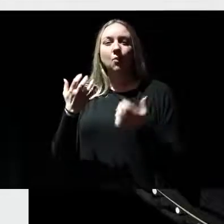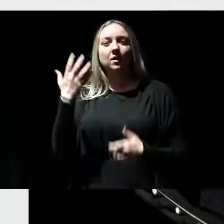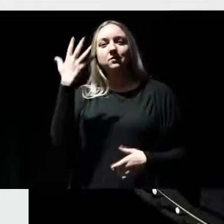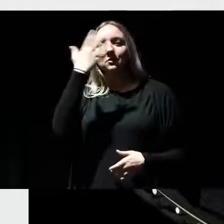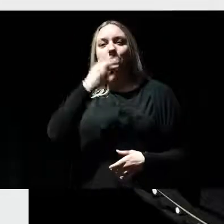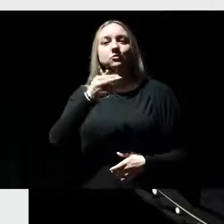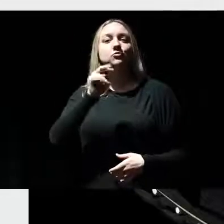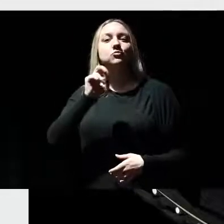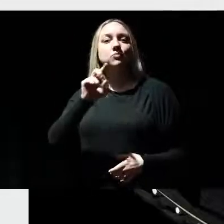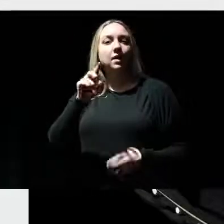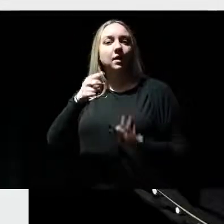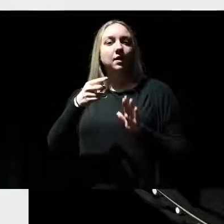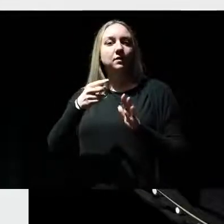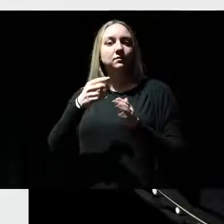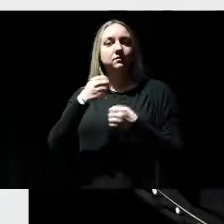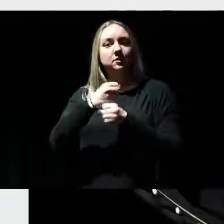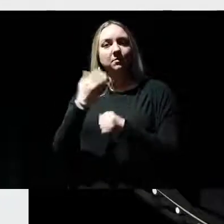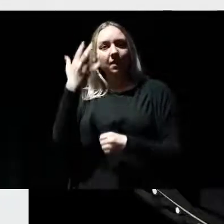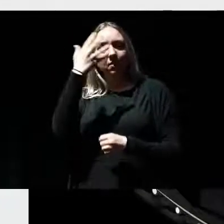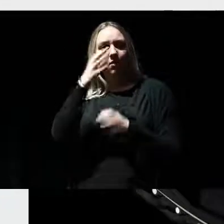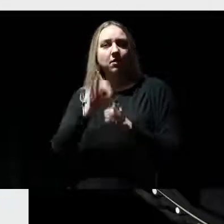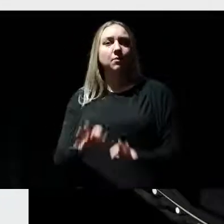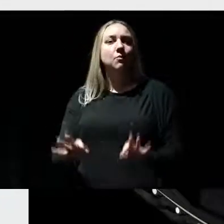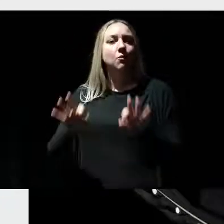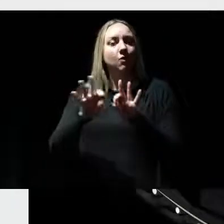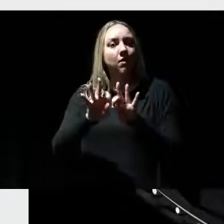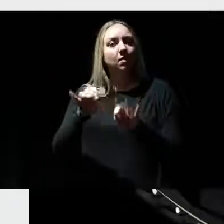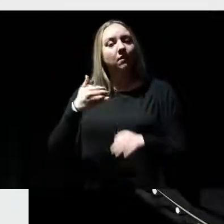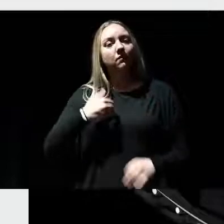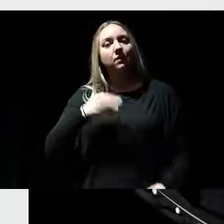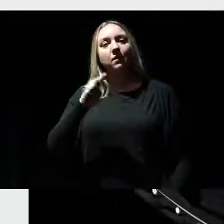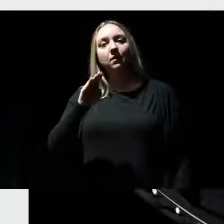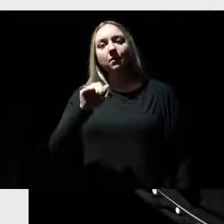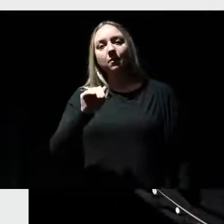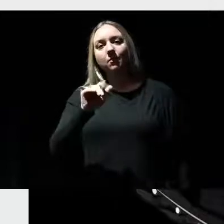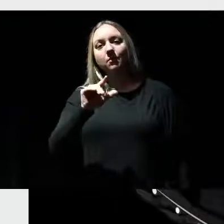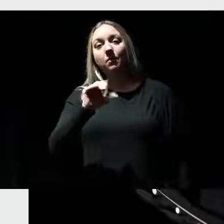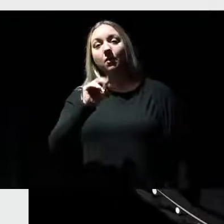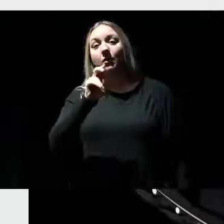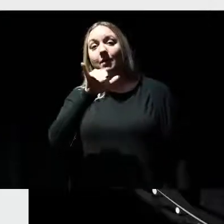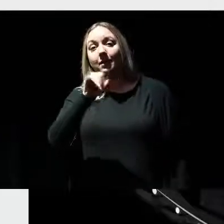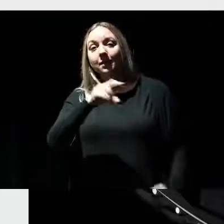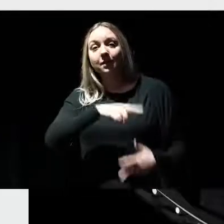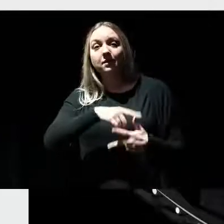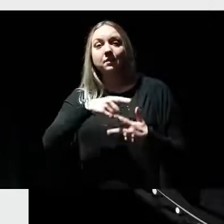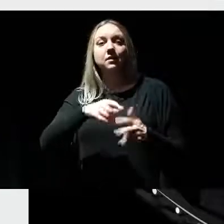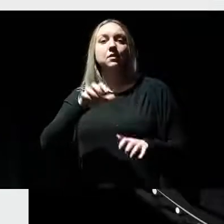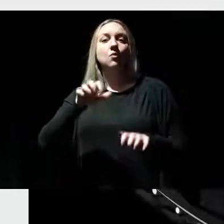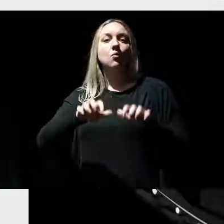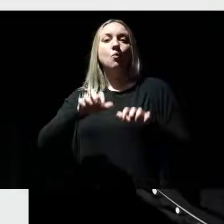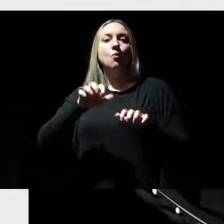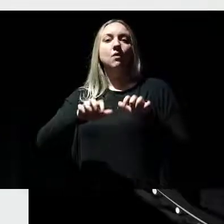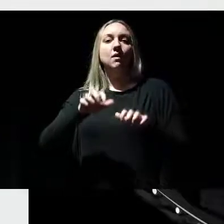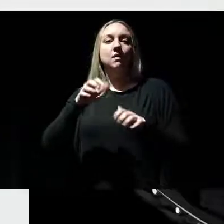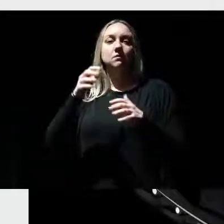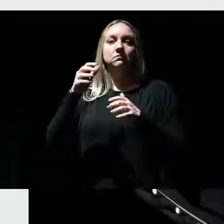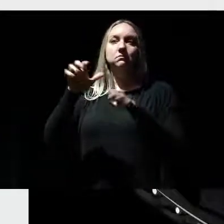the important elements inside the hall, the balconies, the organ lofts on either side of the